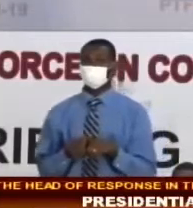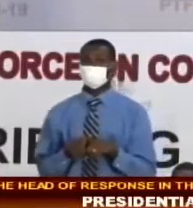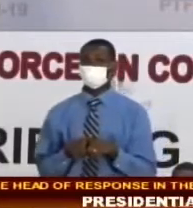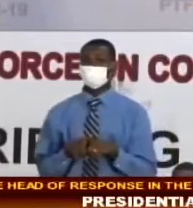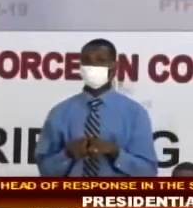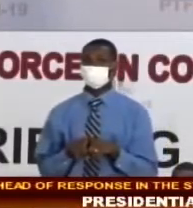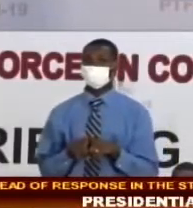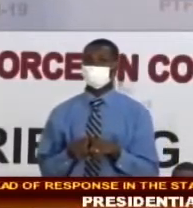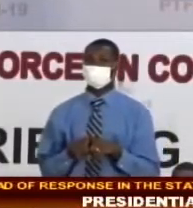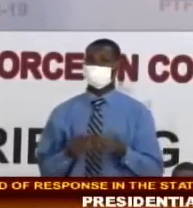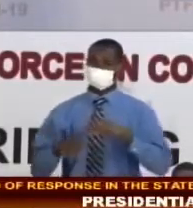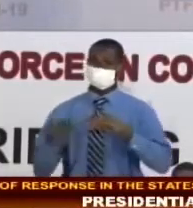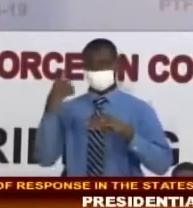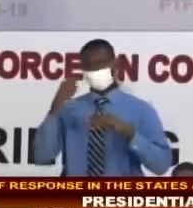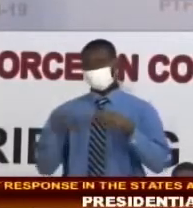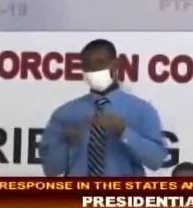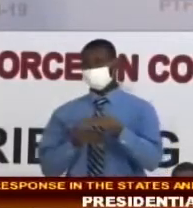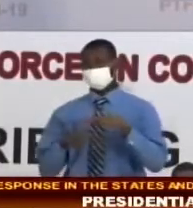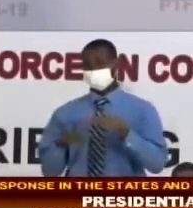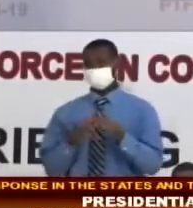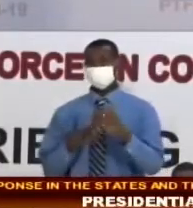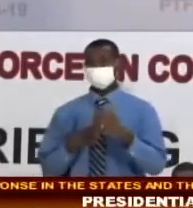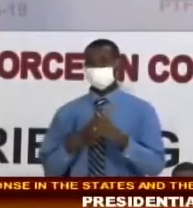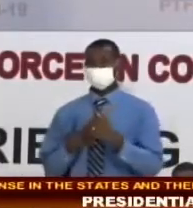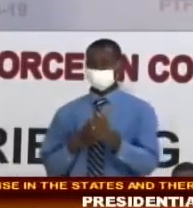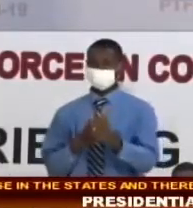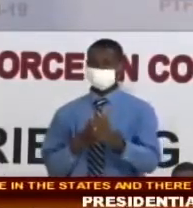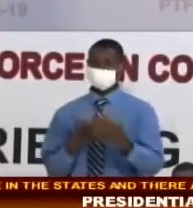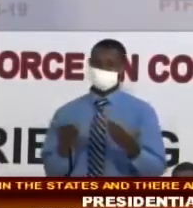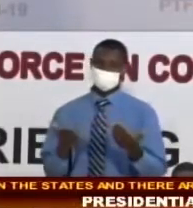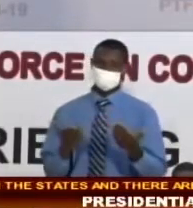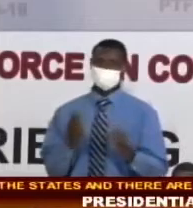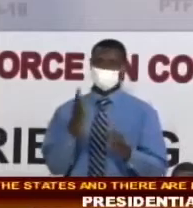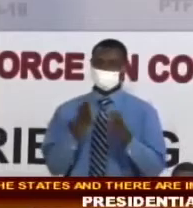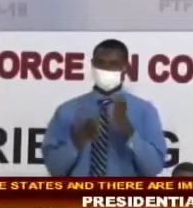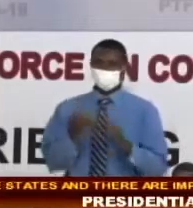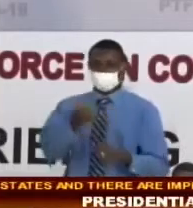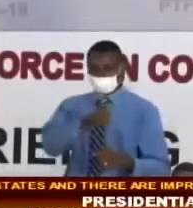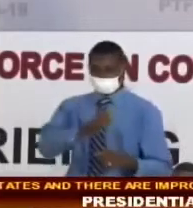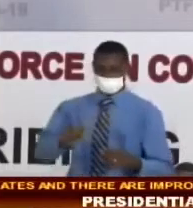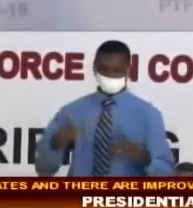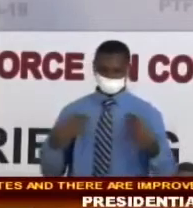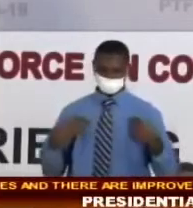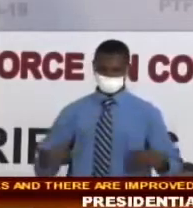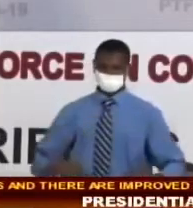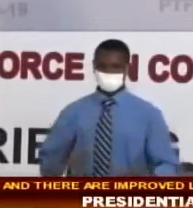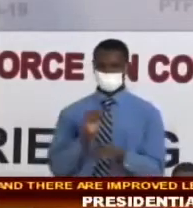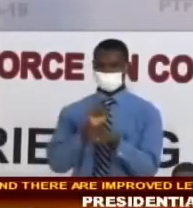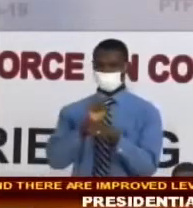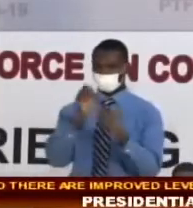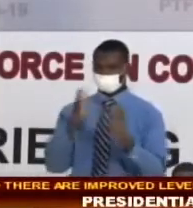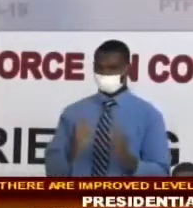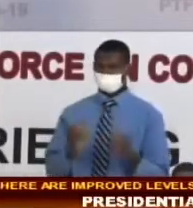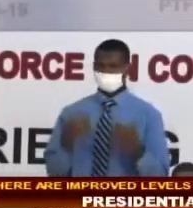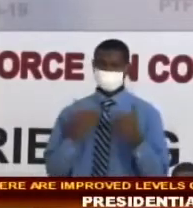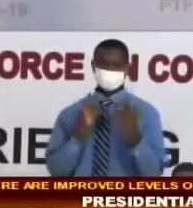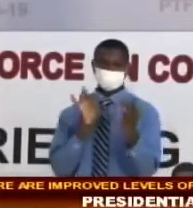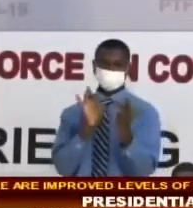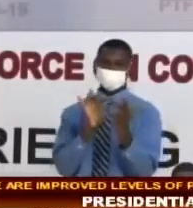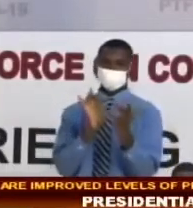the basic guideline, if a health worker in any way has come in contact with COVID-19